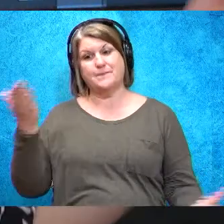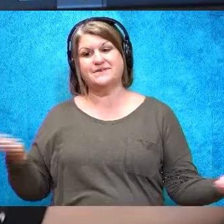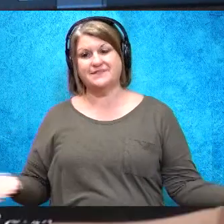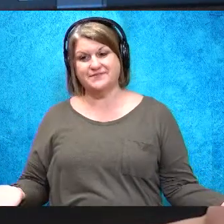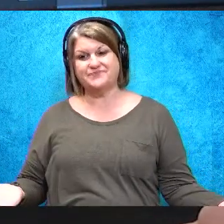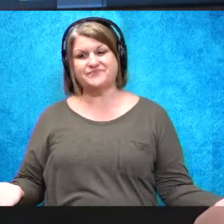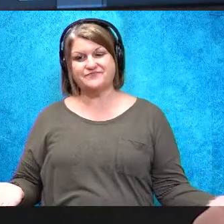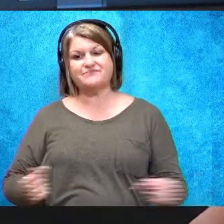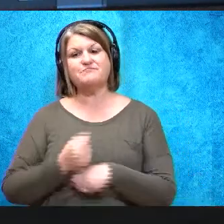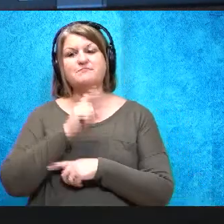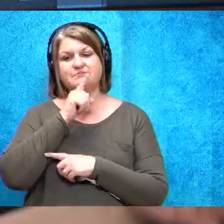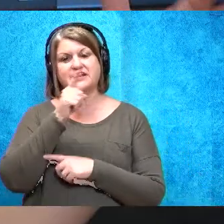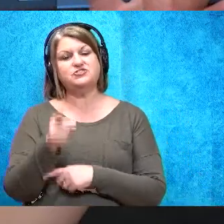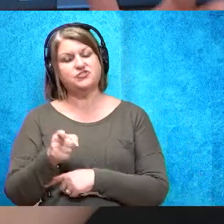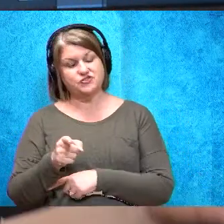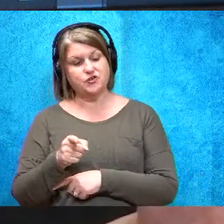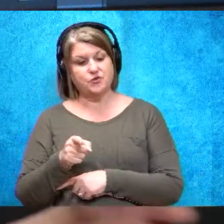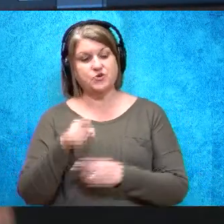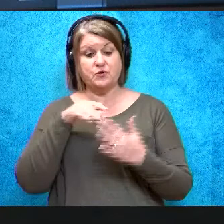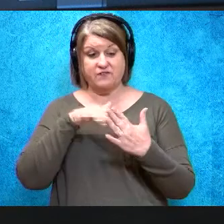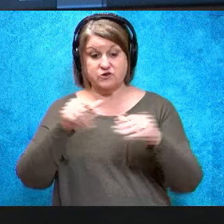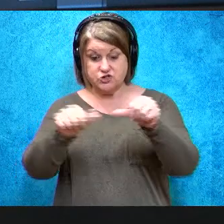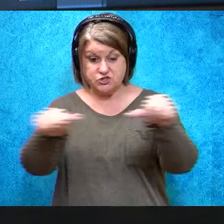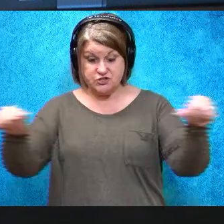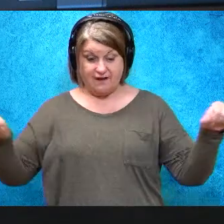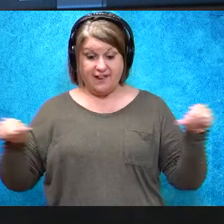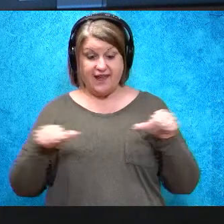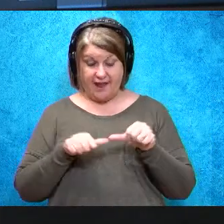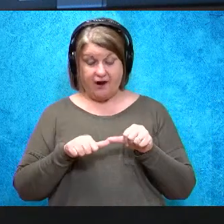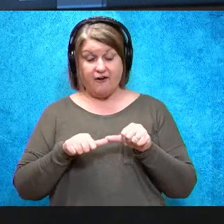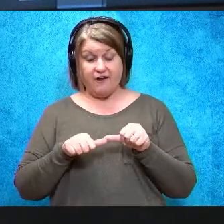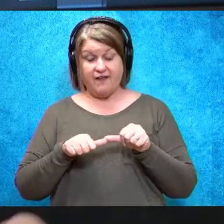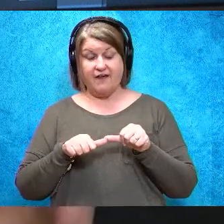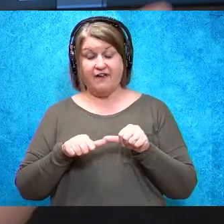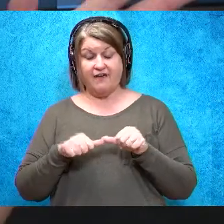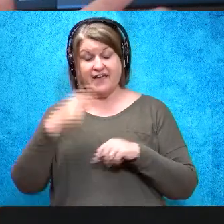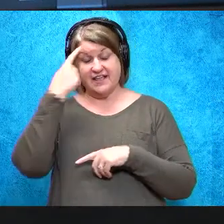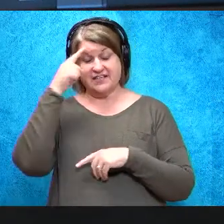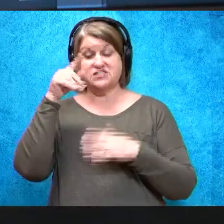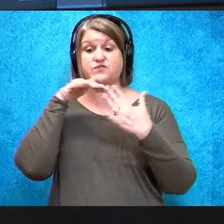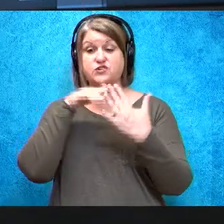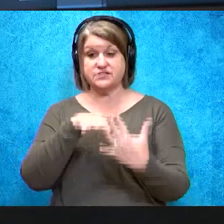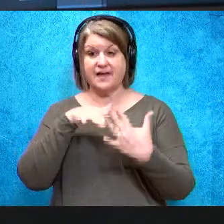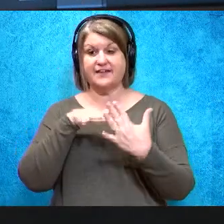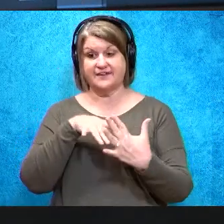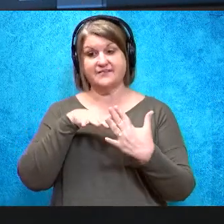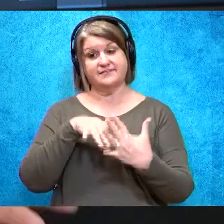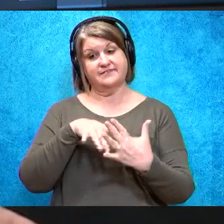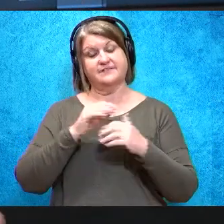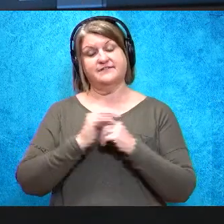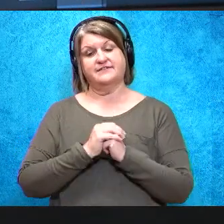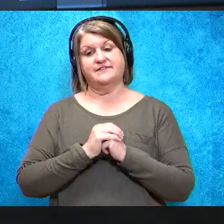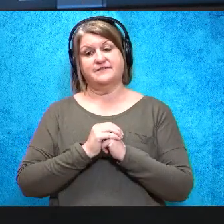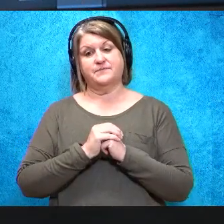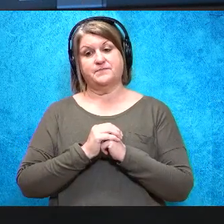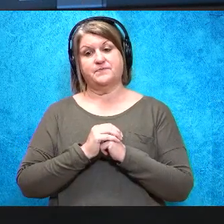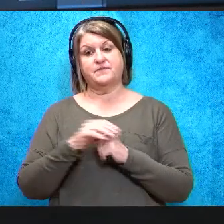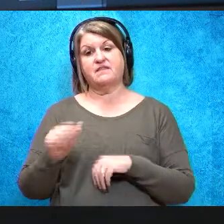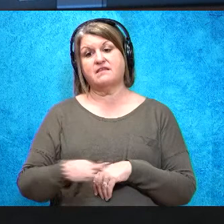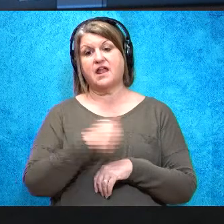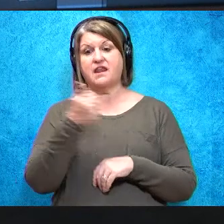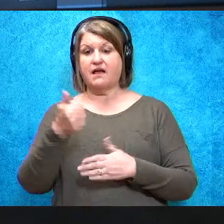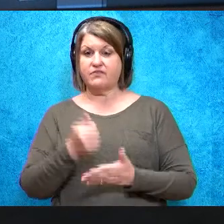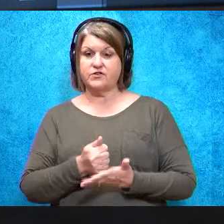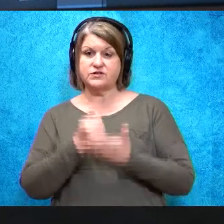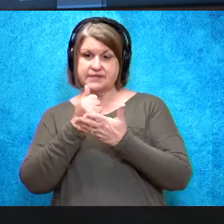make sure that when you have your study space, it's dedicated for your studying. Mm-hmm. That's true. The other tip I wanted to